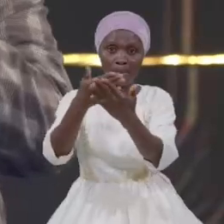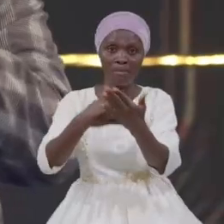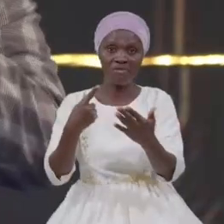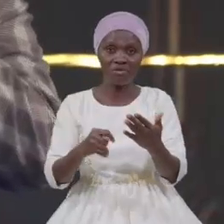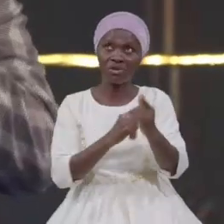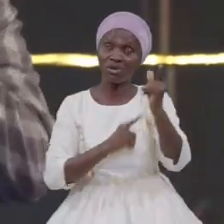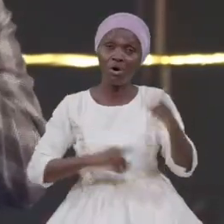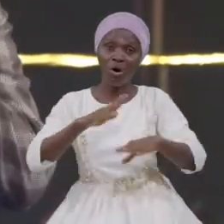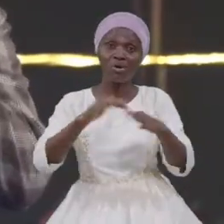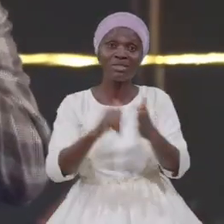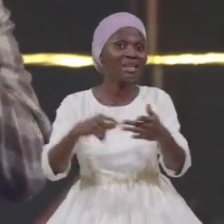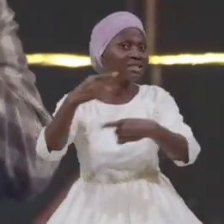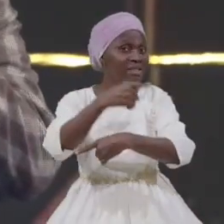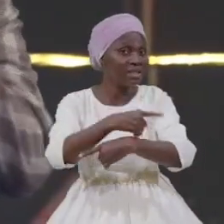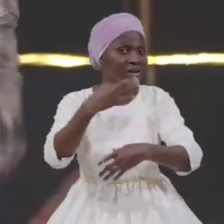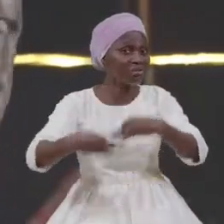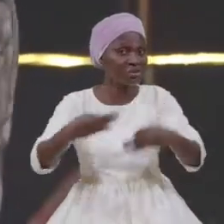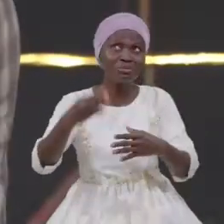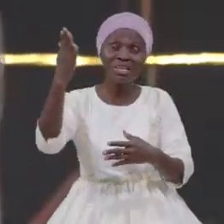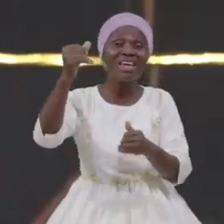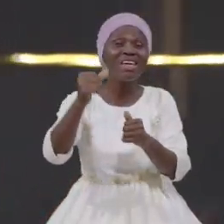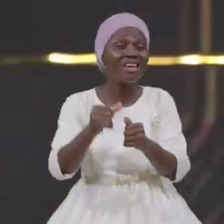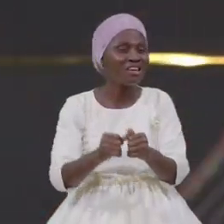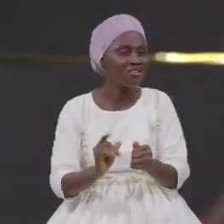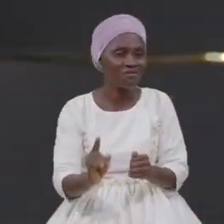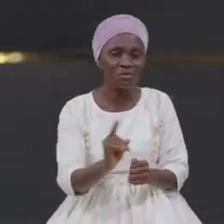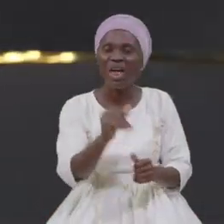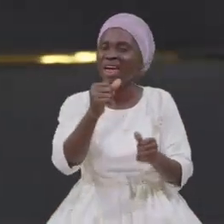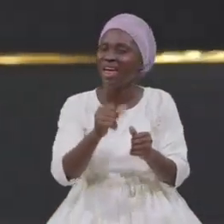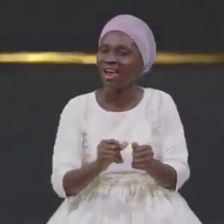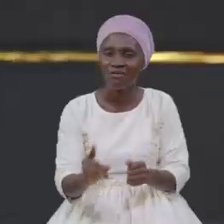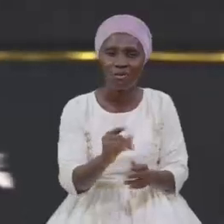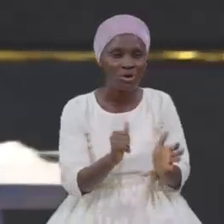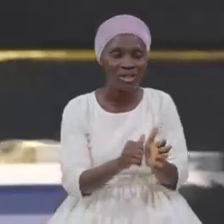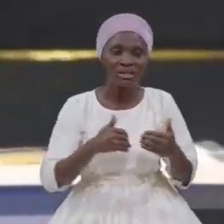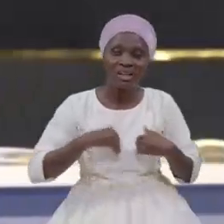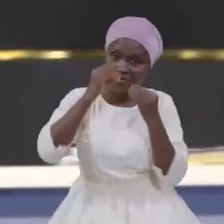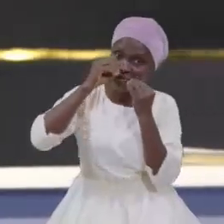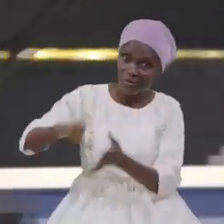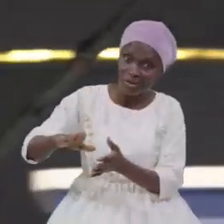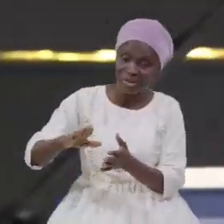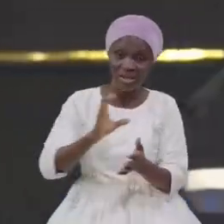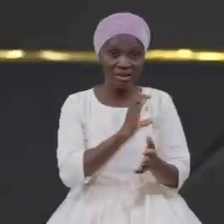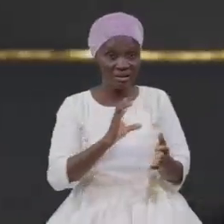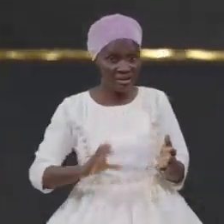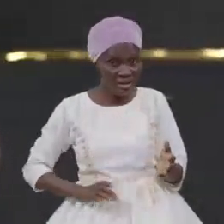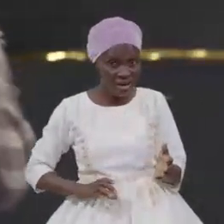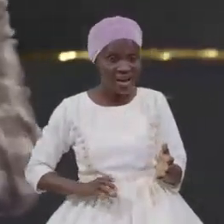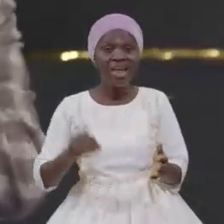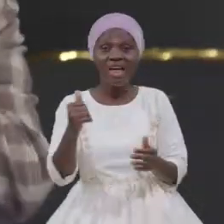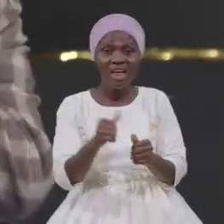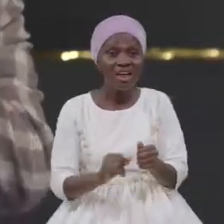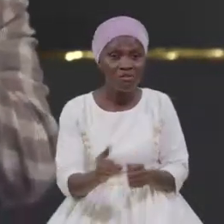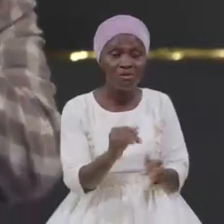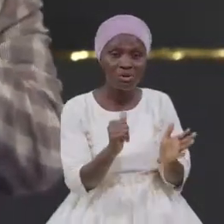judgment, everyone that have abandoned Christ, left Christ aside,